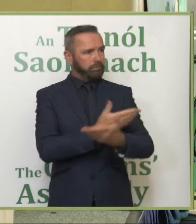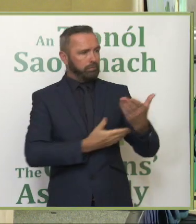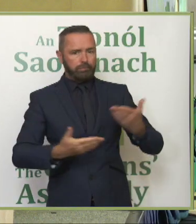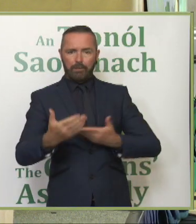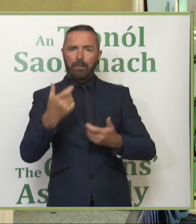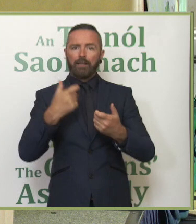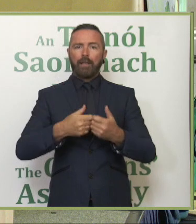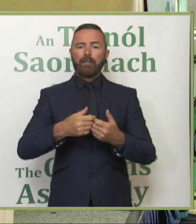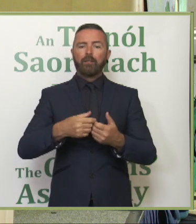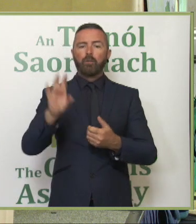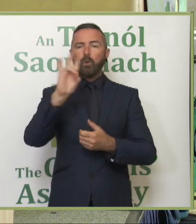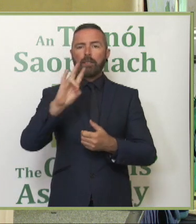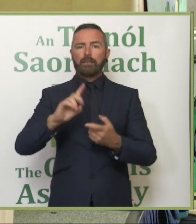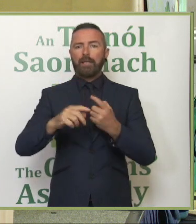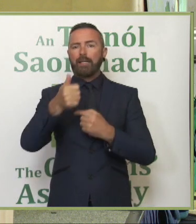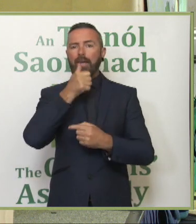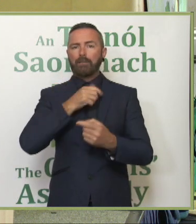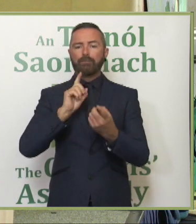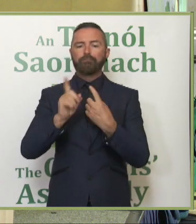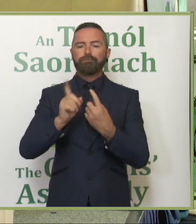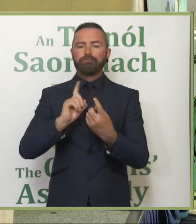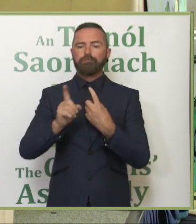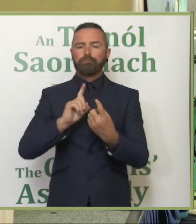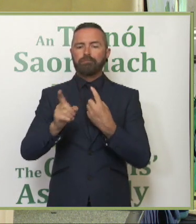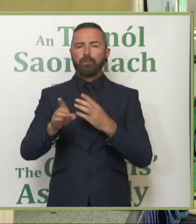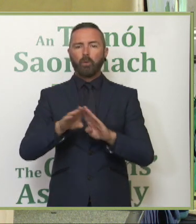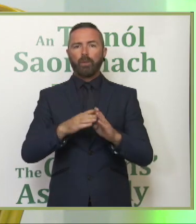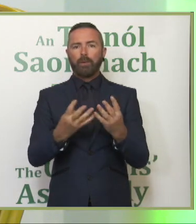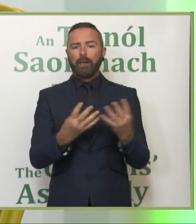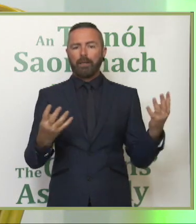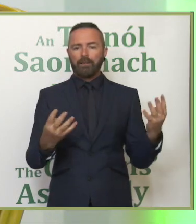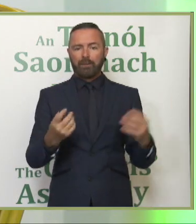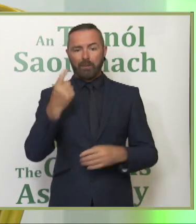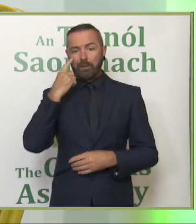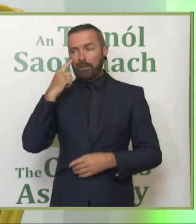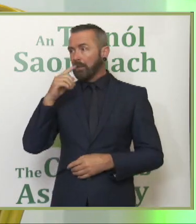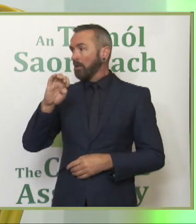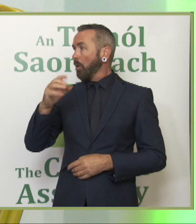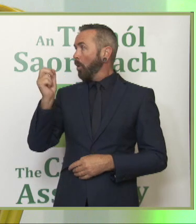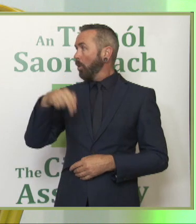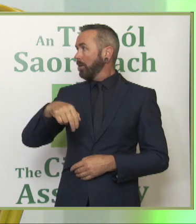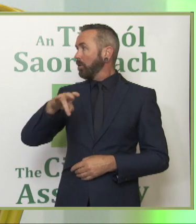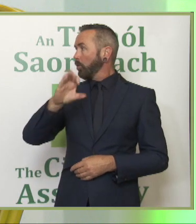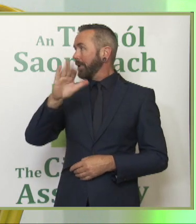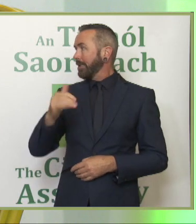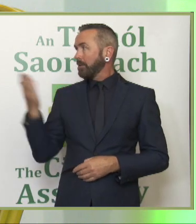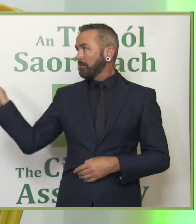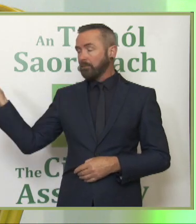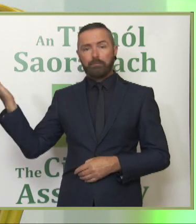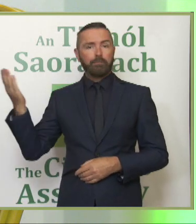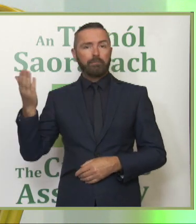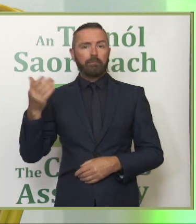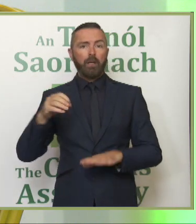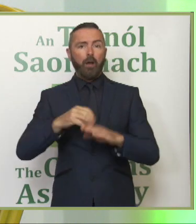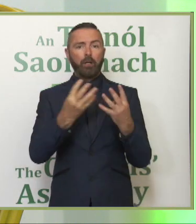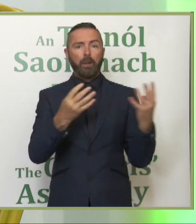some Q&A with the panel. Up on the table here you'll see Owen Quigley, who you've seen in a panel discussion yesterday. And Owen, again, just to remind